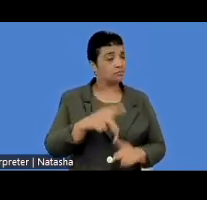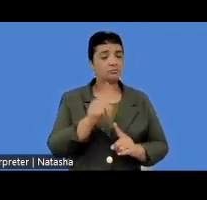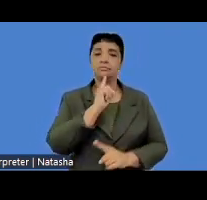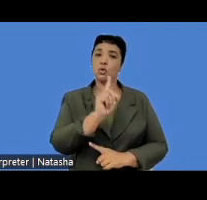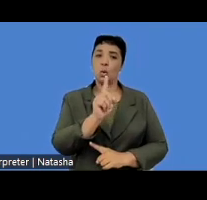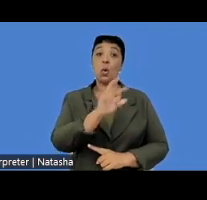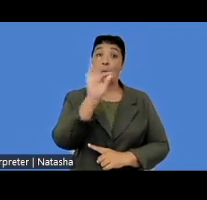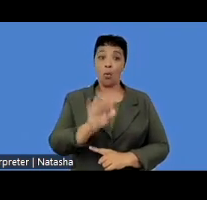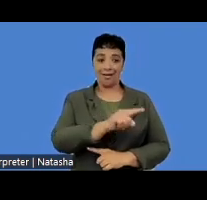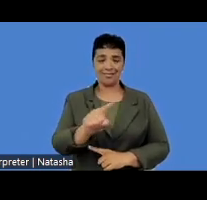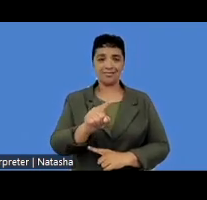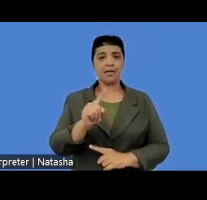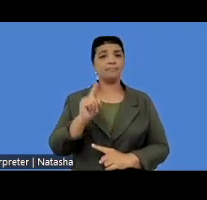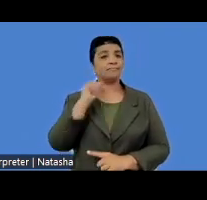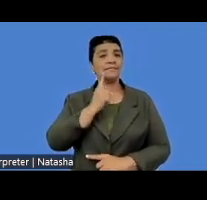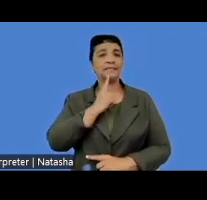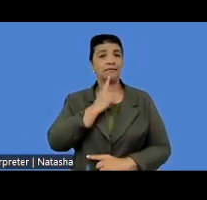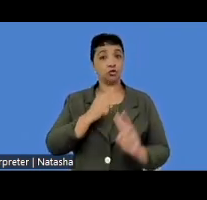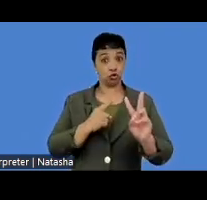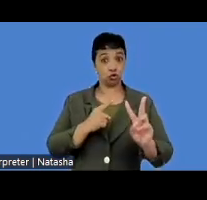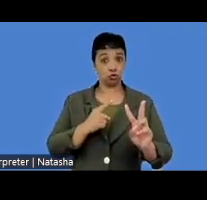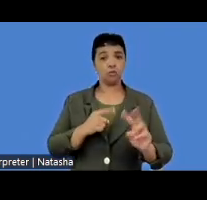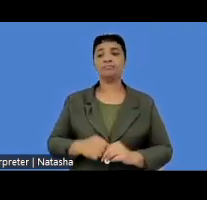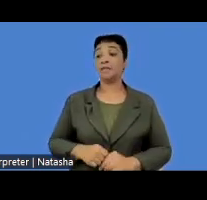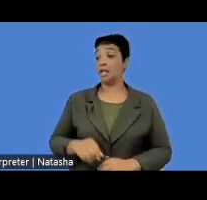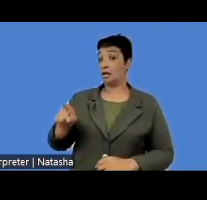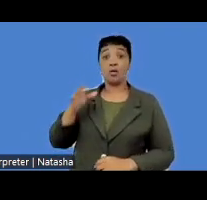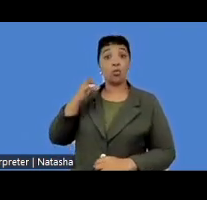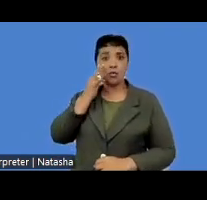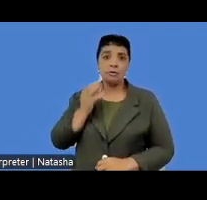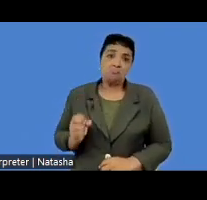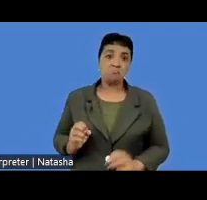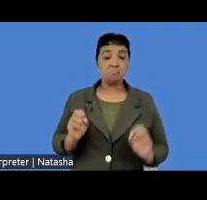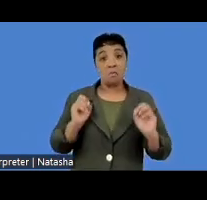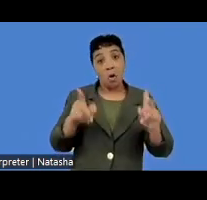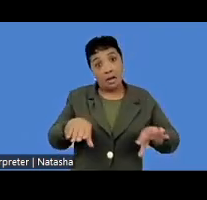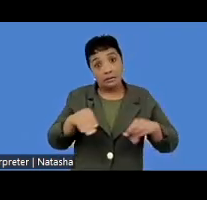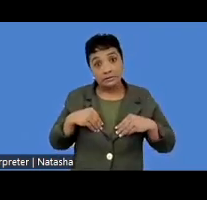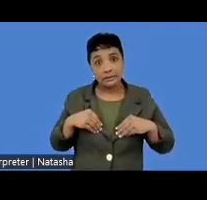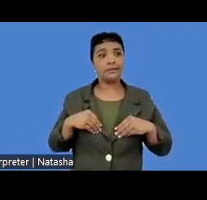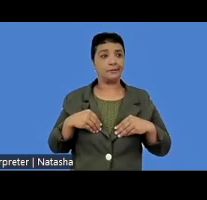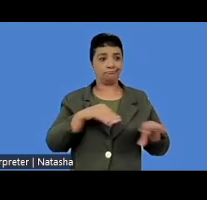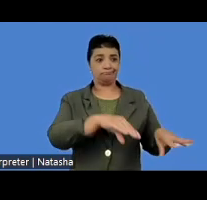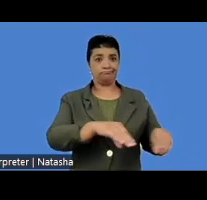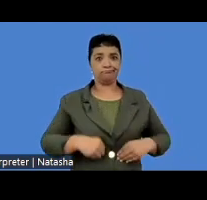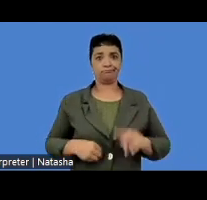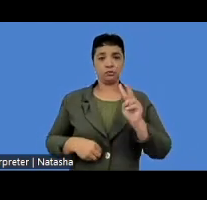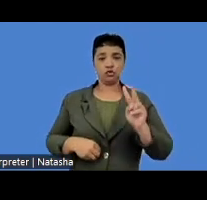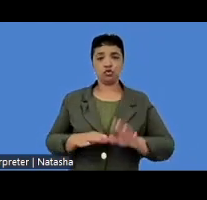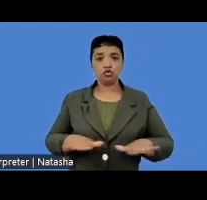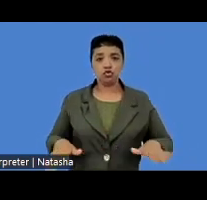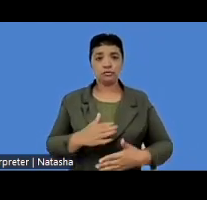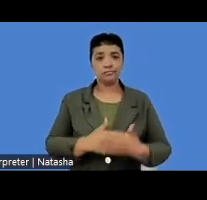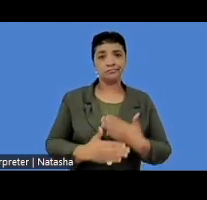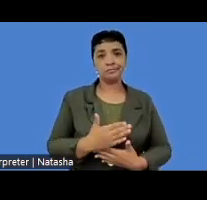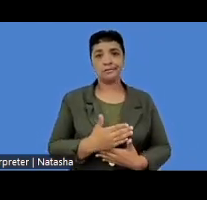impairments. She was forced to agree. And this story about her and about